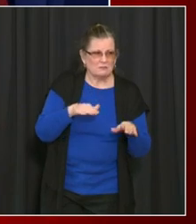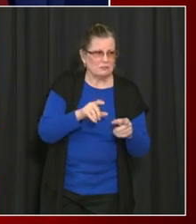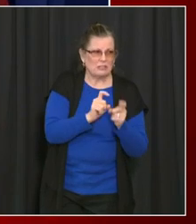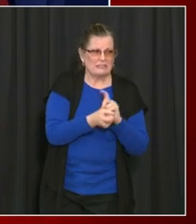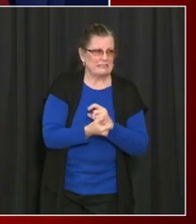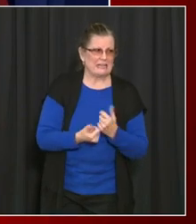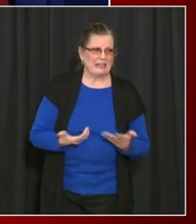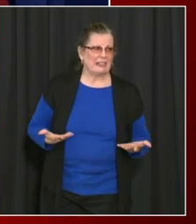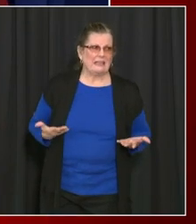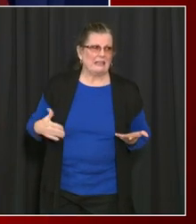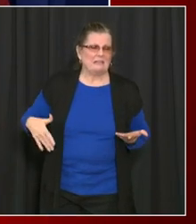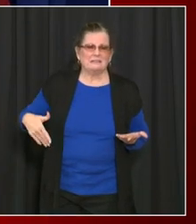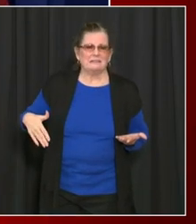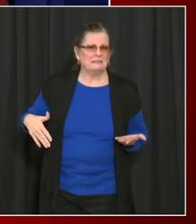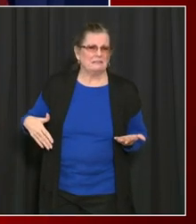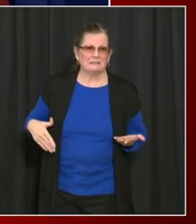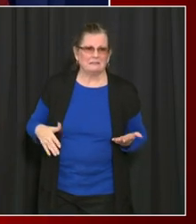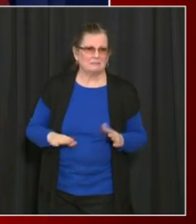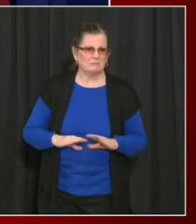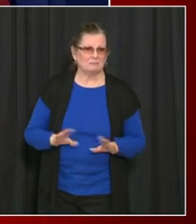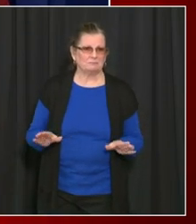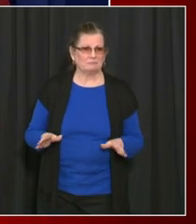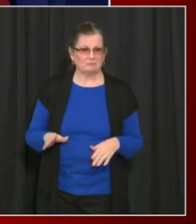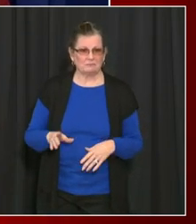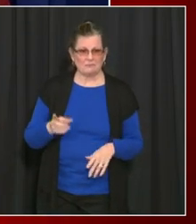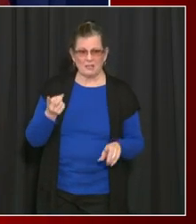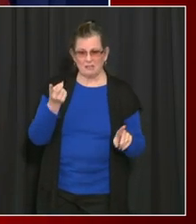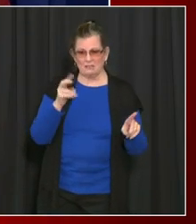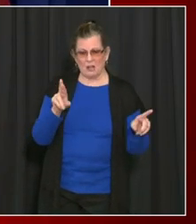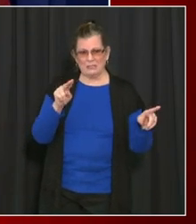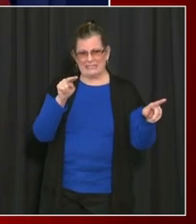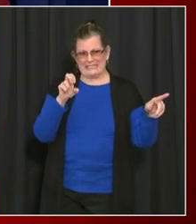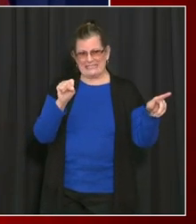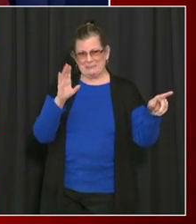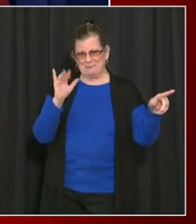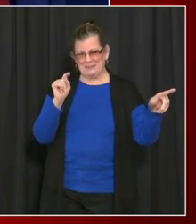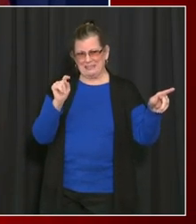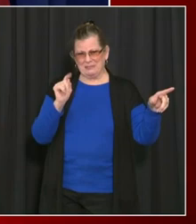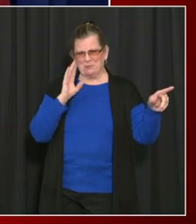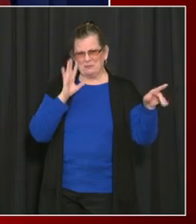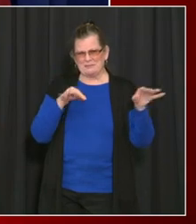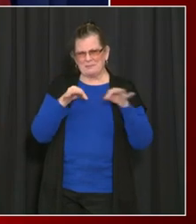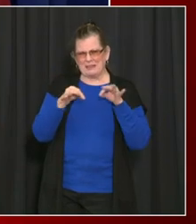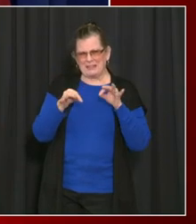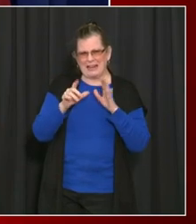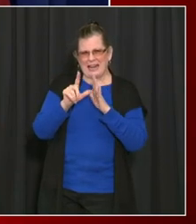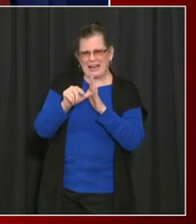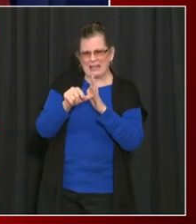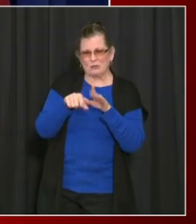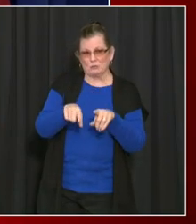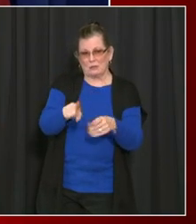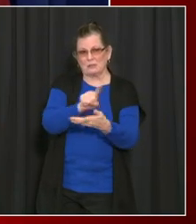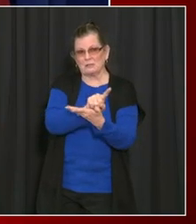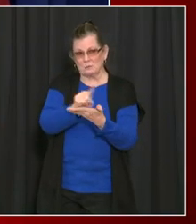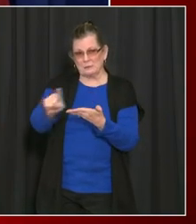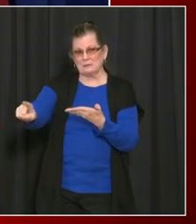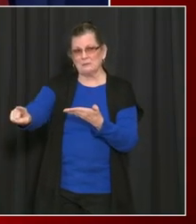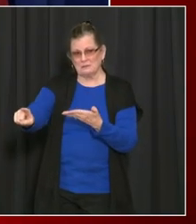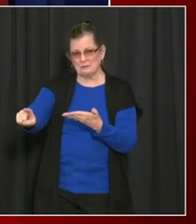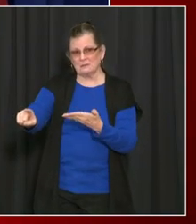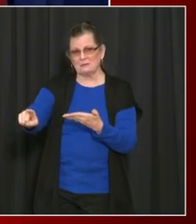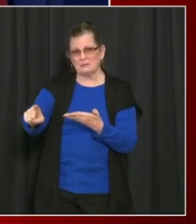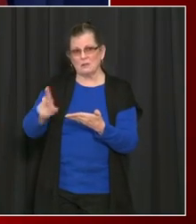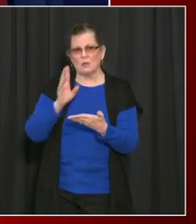posture. And Dr. Nesbitt will talk about probably later in the week. We will